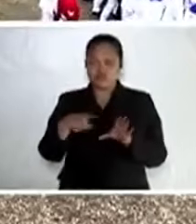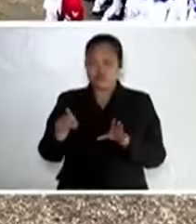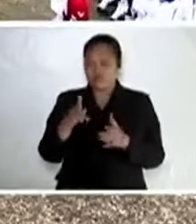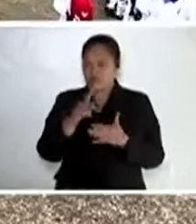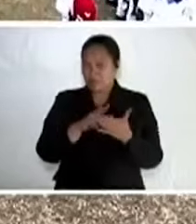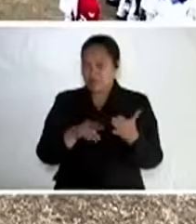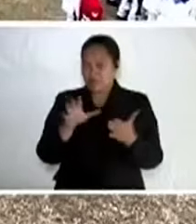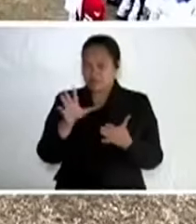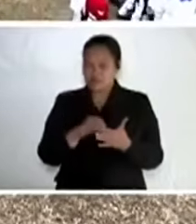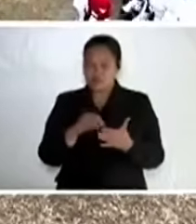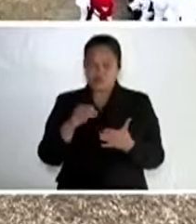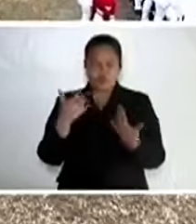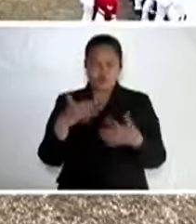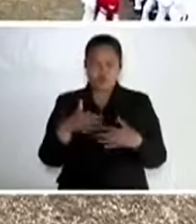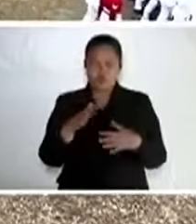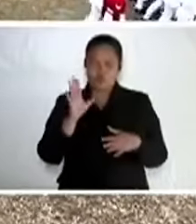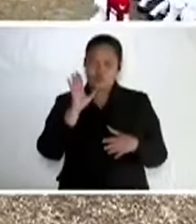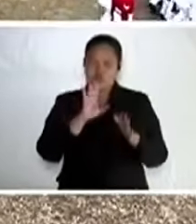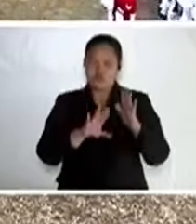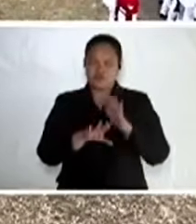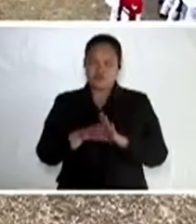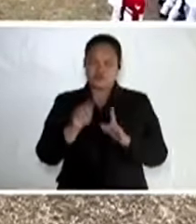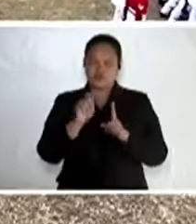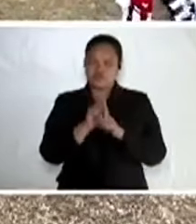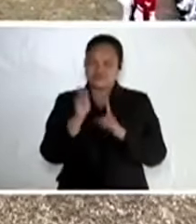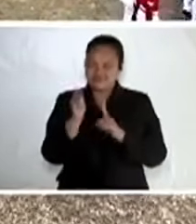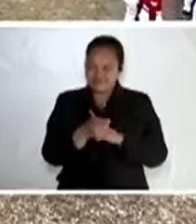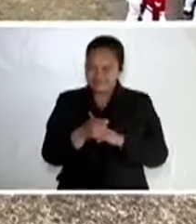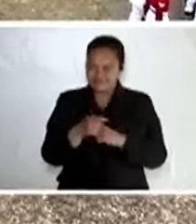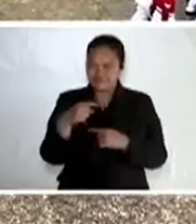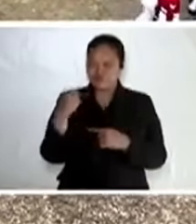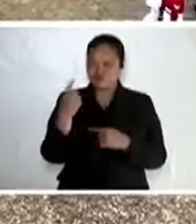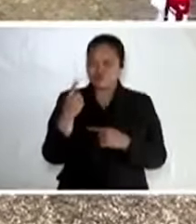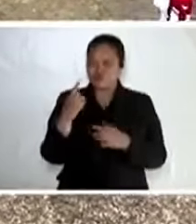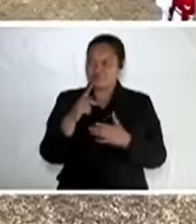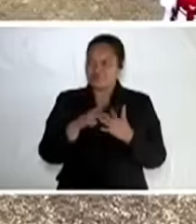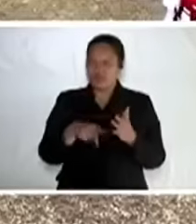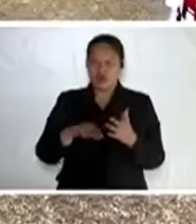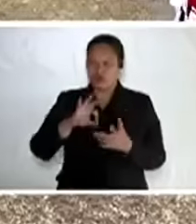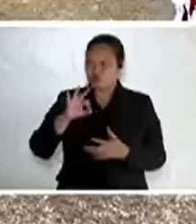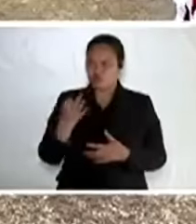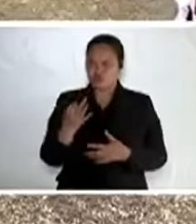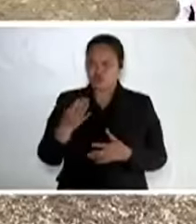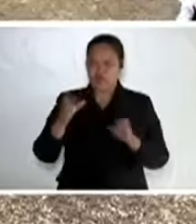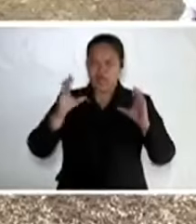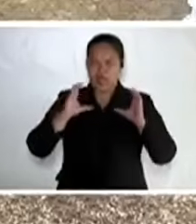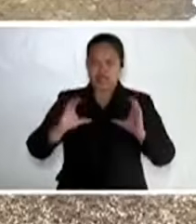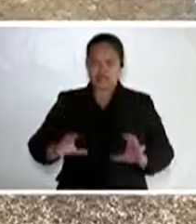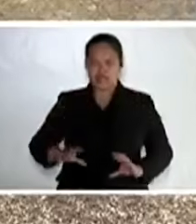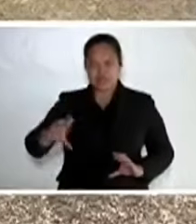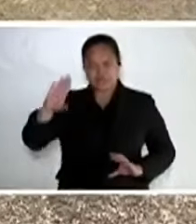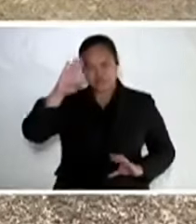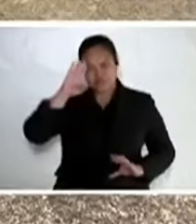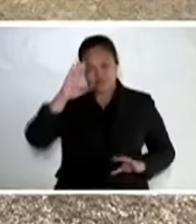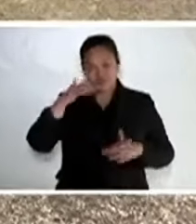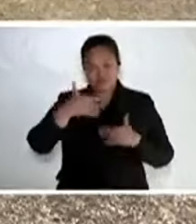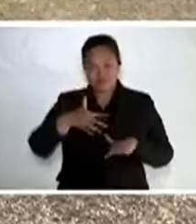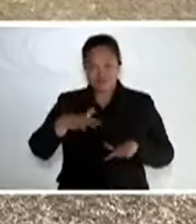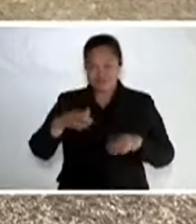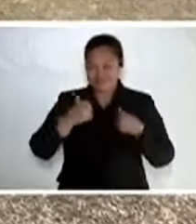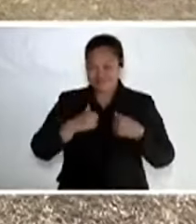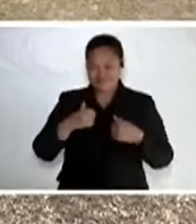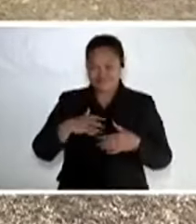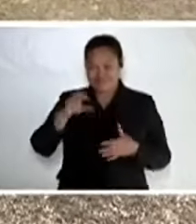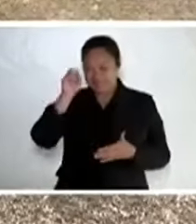of such a wonderful tradition. For those who have ever been part of any cadet pass-out parades, you know just how